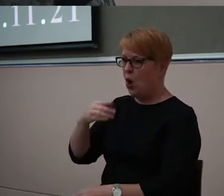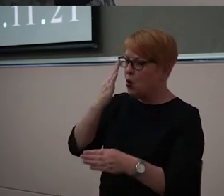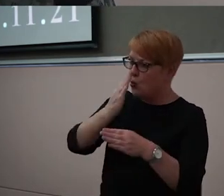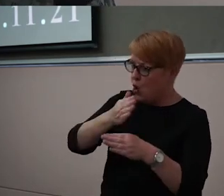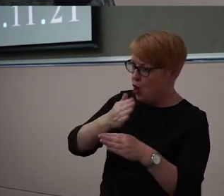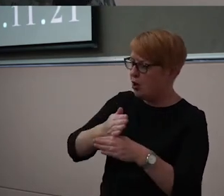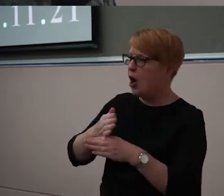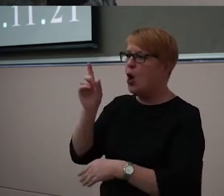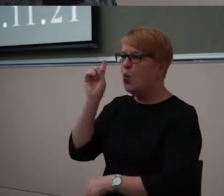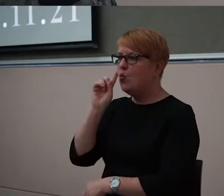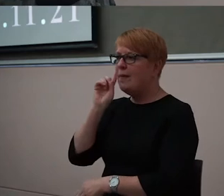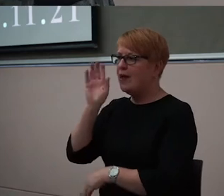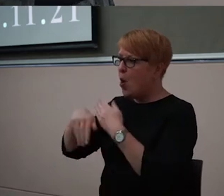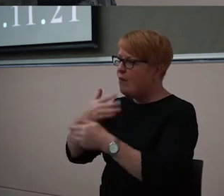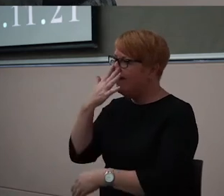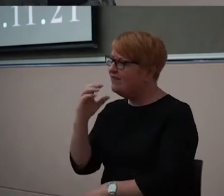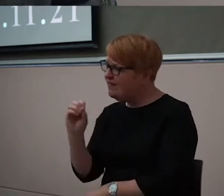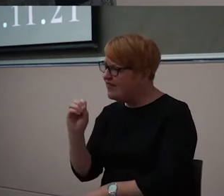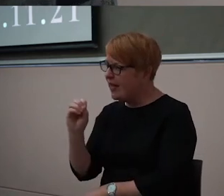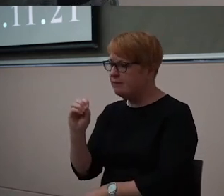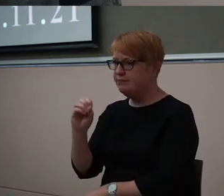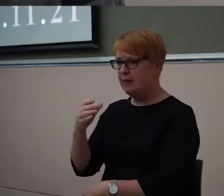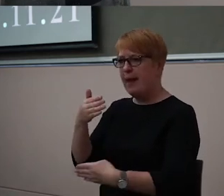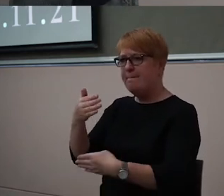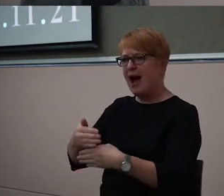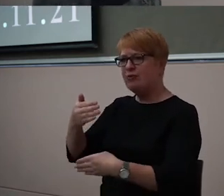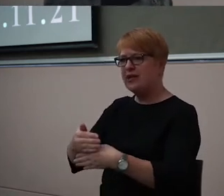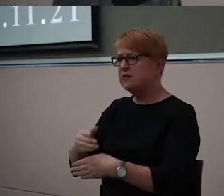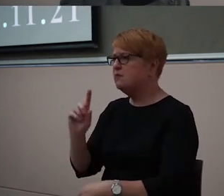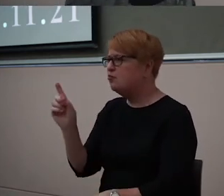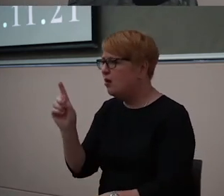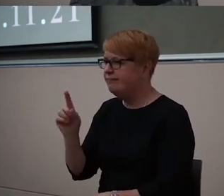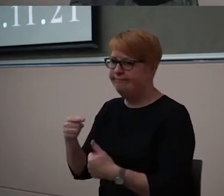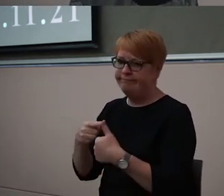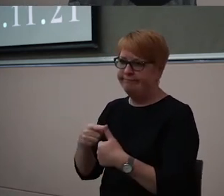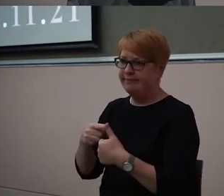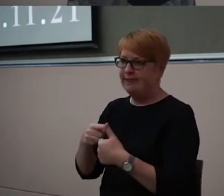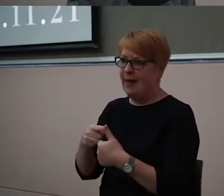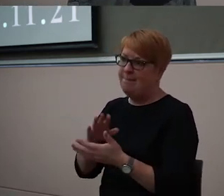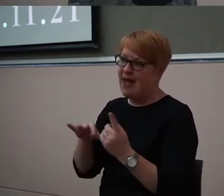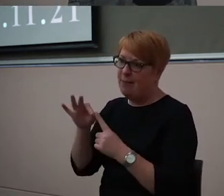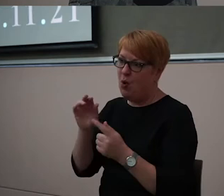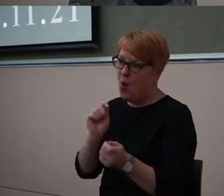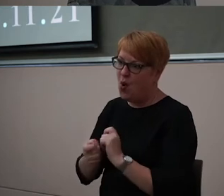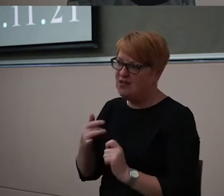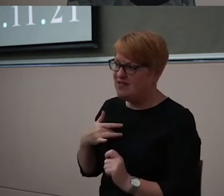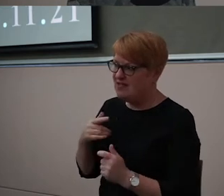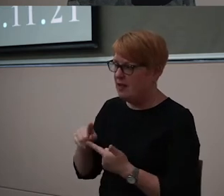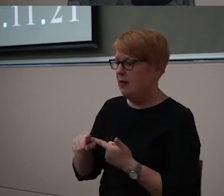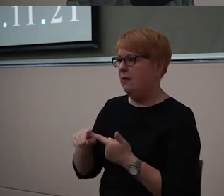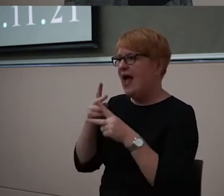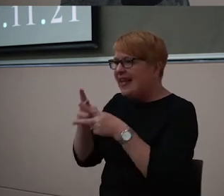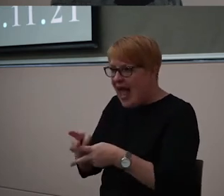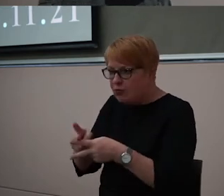women over 50, looking at the barriers to work, difficulties with the menopause, with care and responsibilities, access